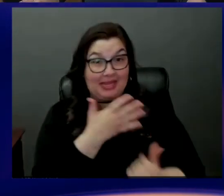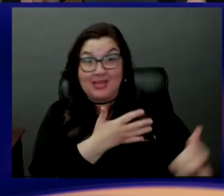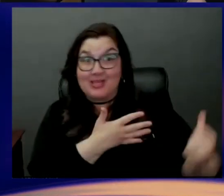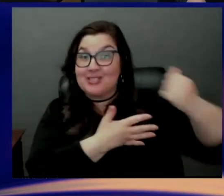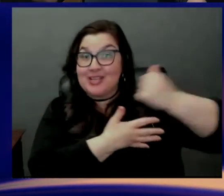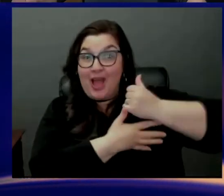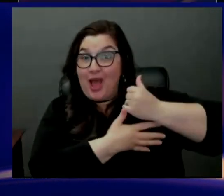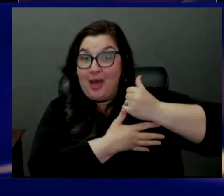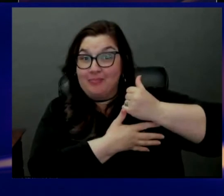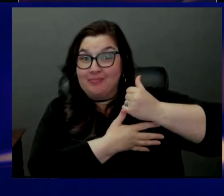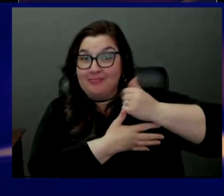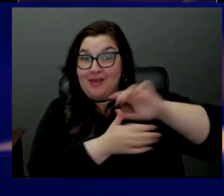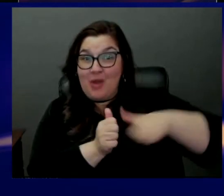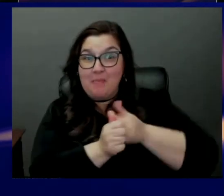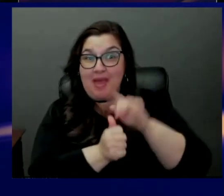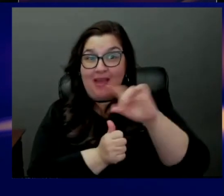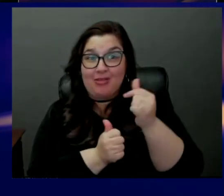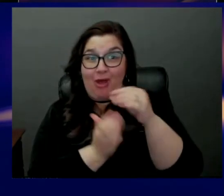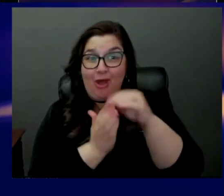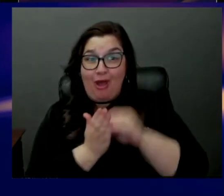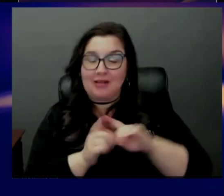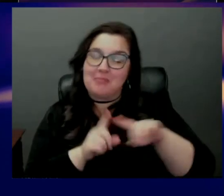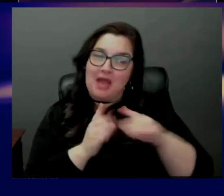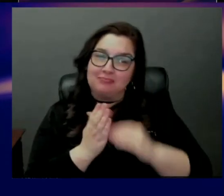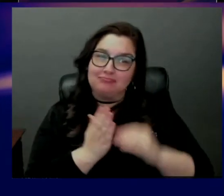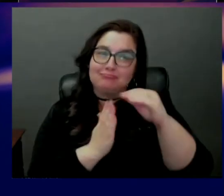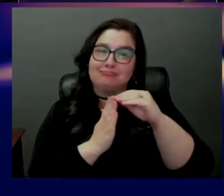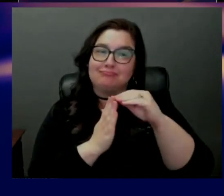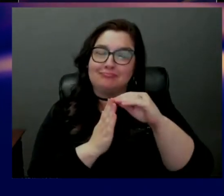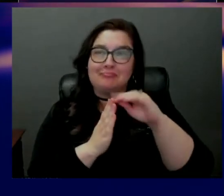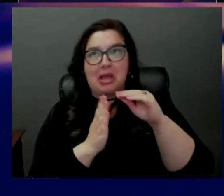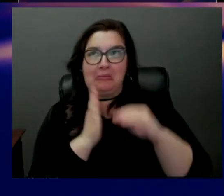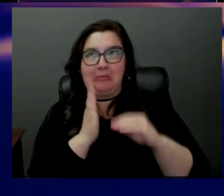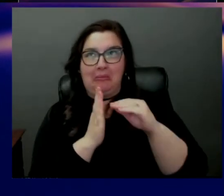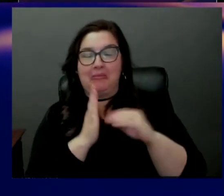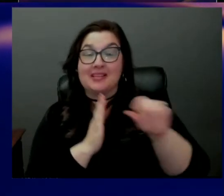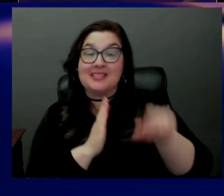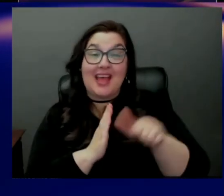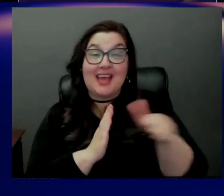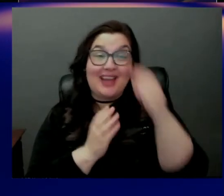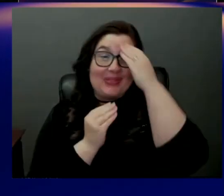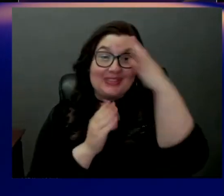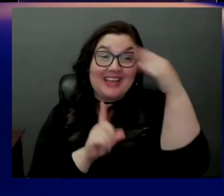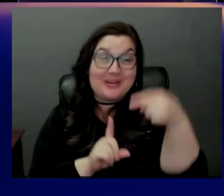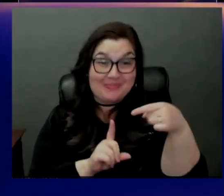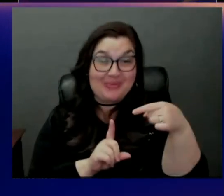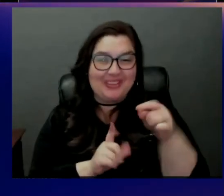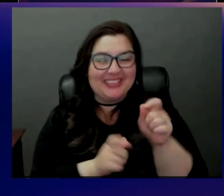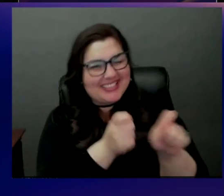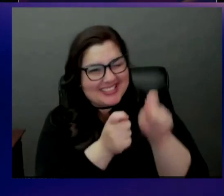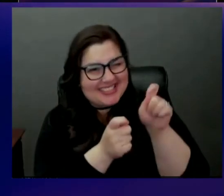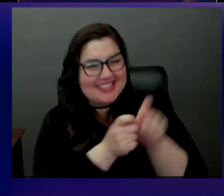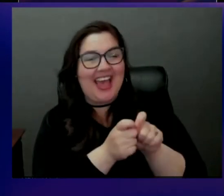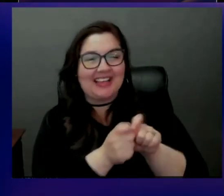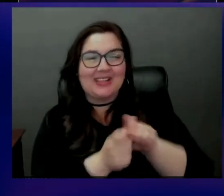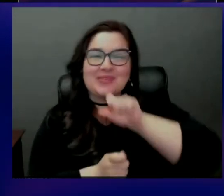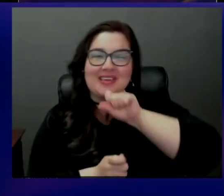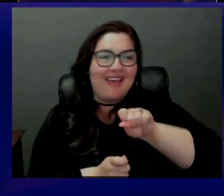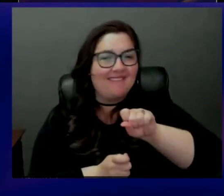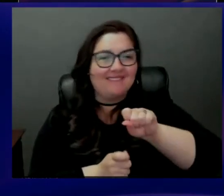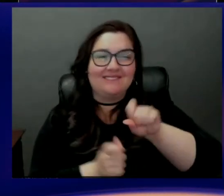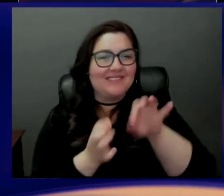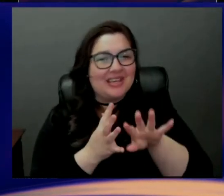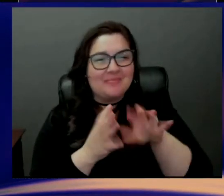Of course but I'll take that. And again, another data point. Yes, exactly. These are the kind of things we love to hear feedback from